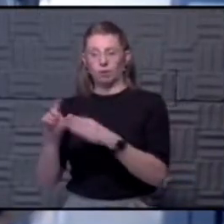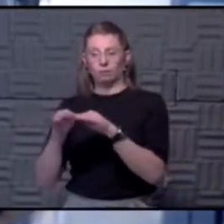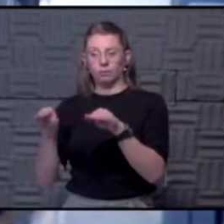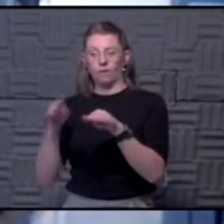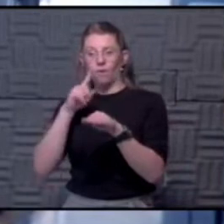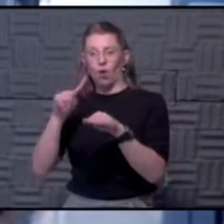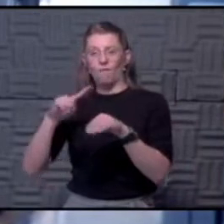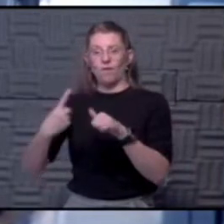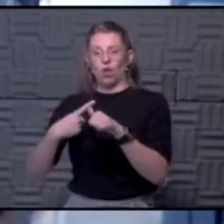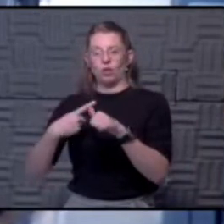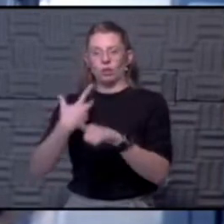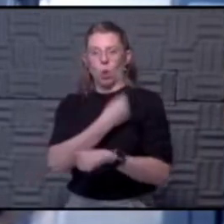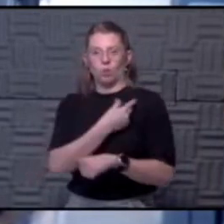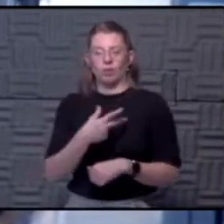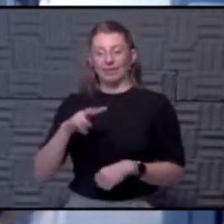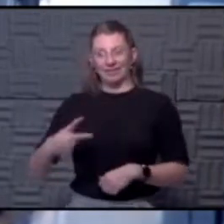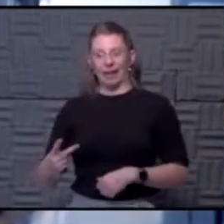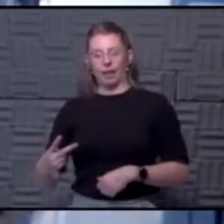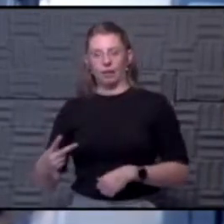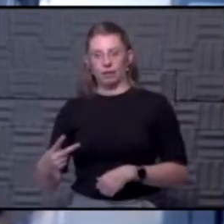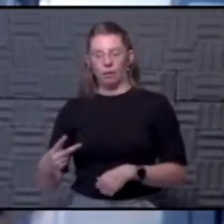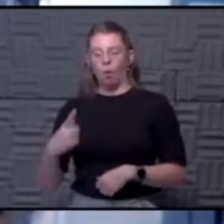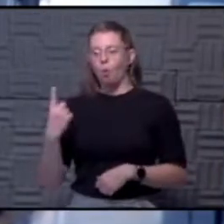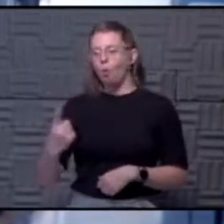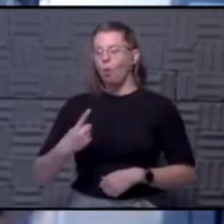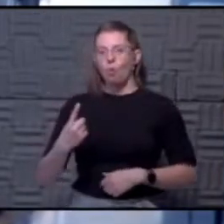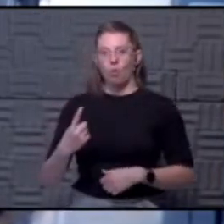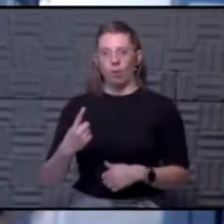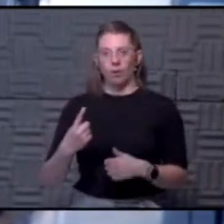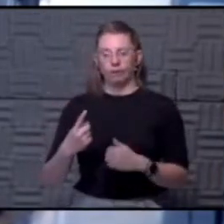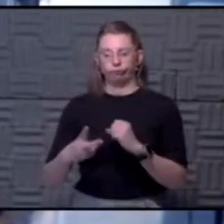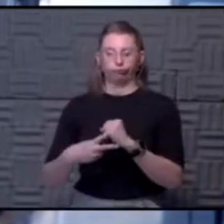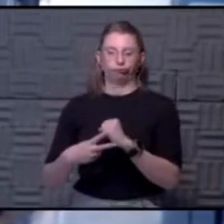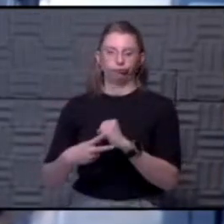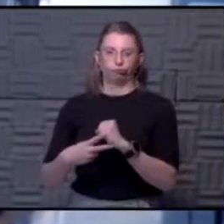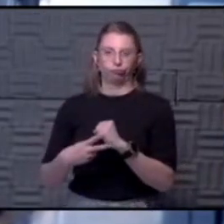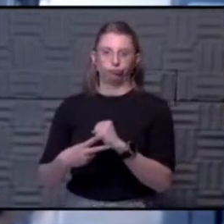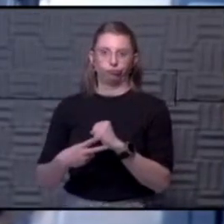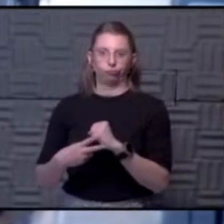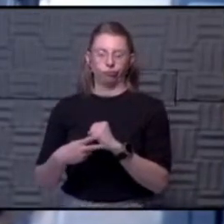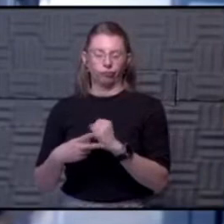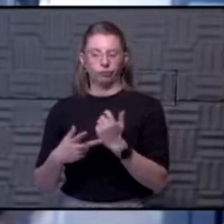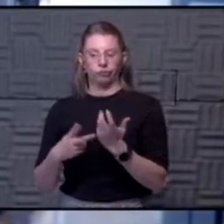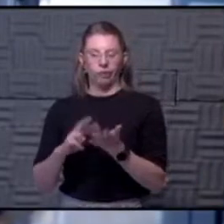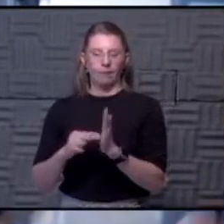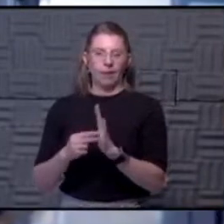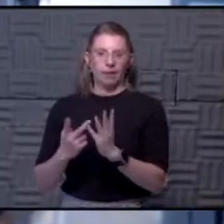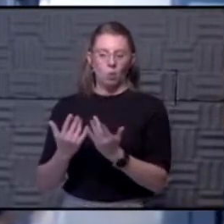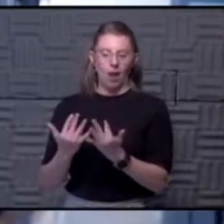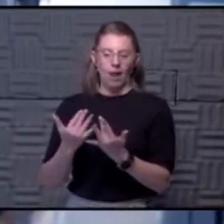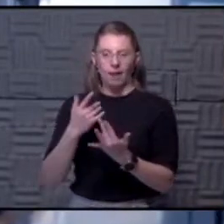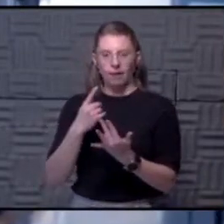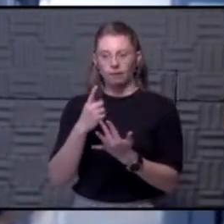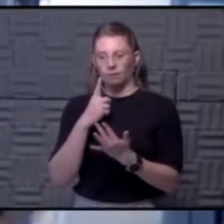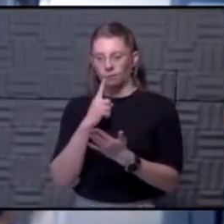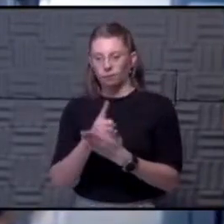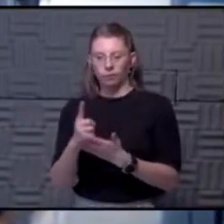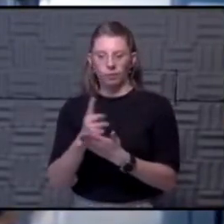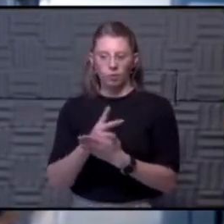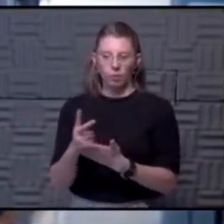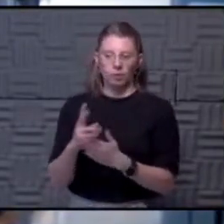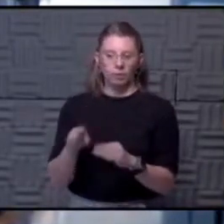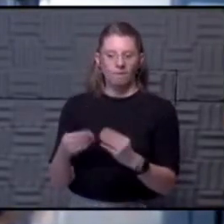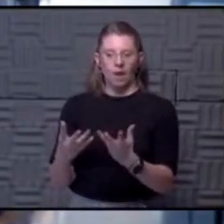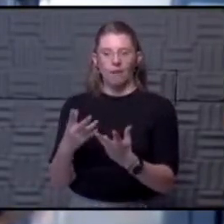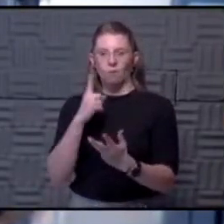doses. Second doses will always be some static inventory waiting from 1 week to the next to give to